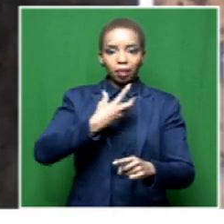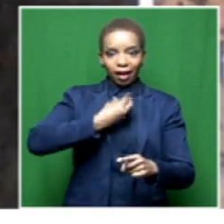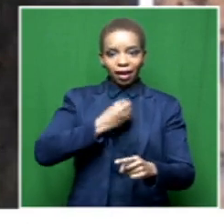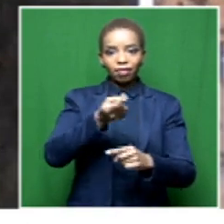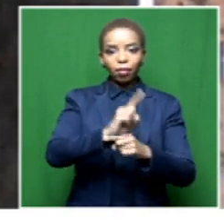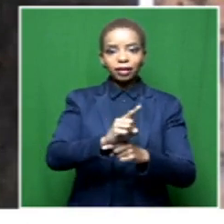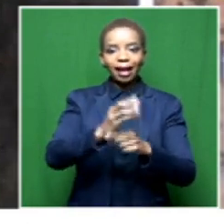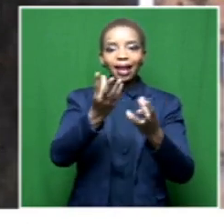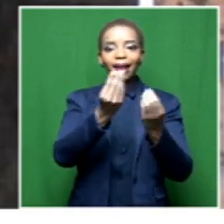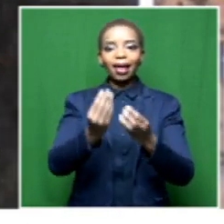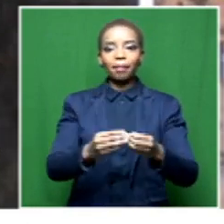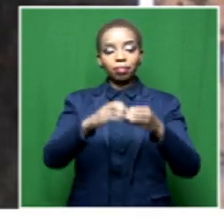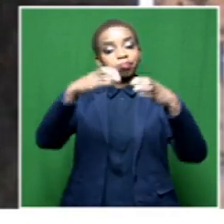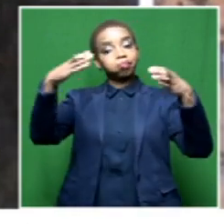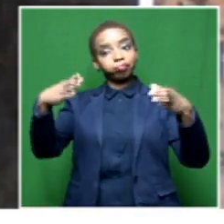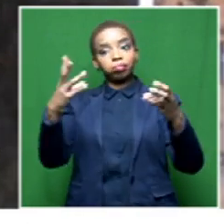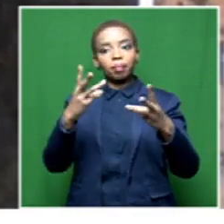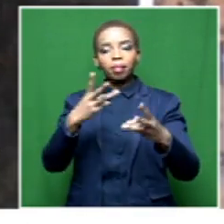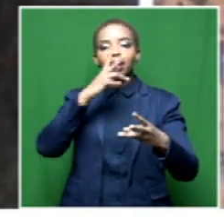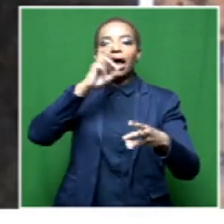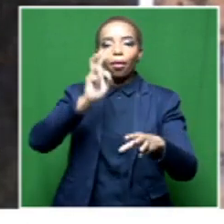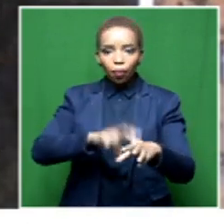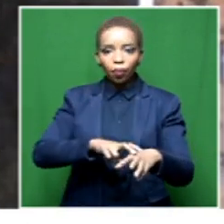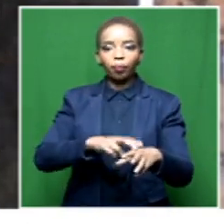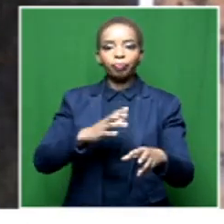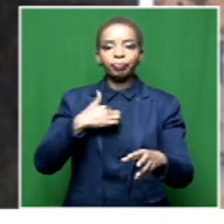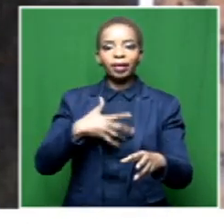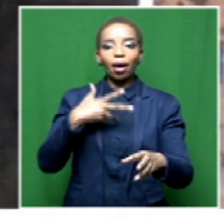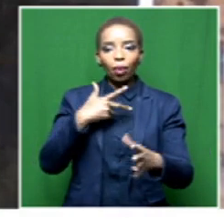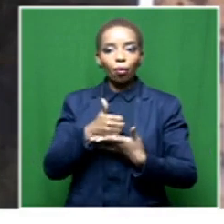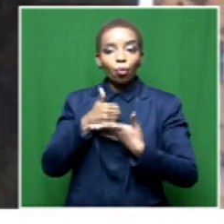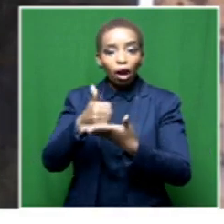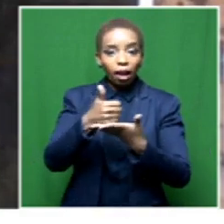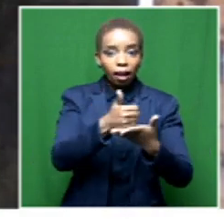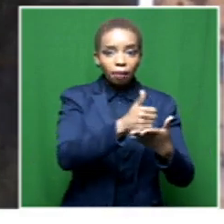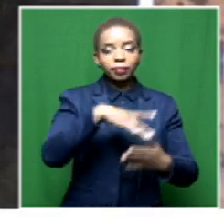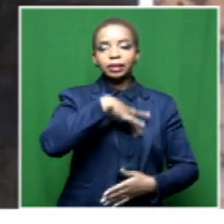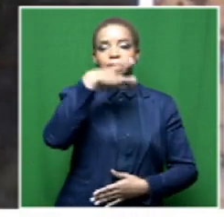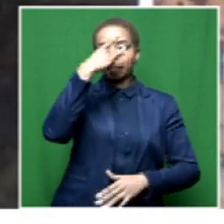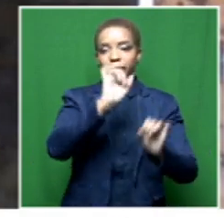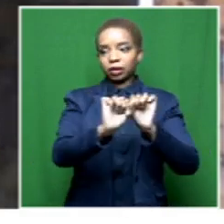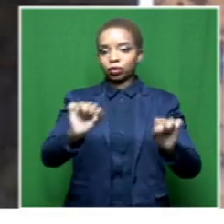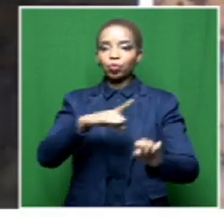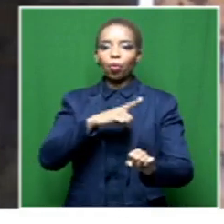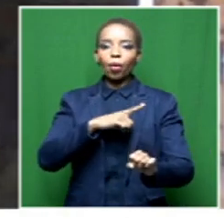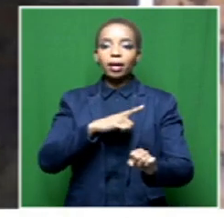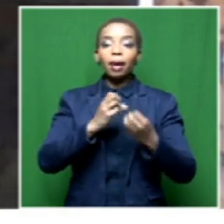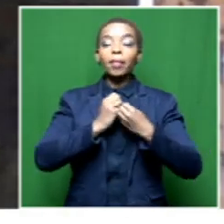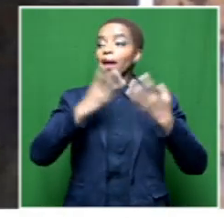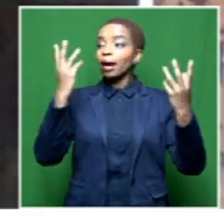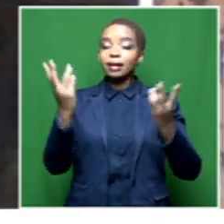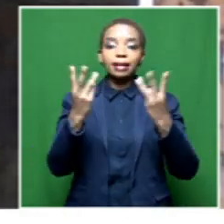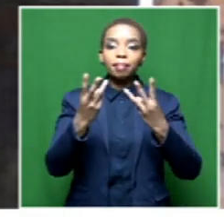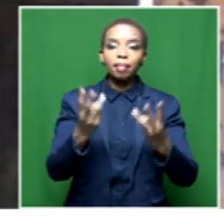meet, there's a certain people that I wanna heal spiritually, because there are many untold stories not